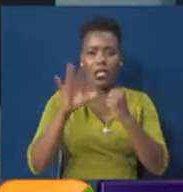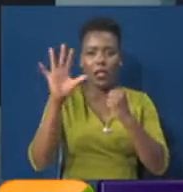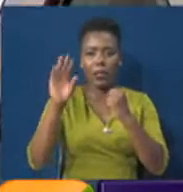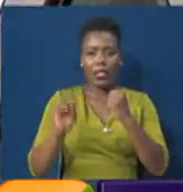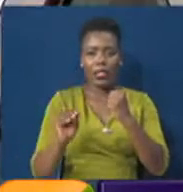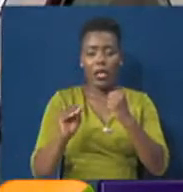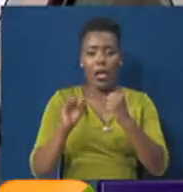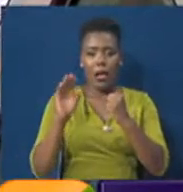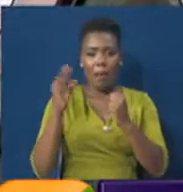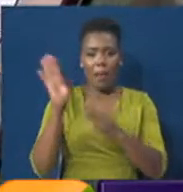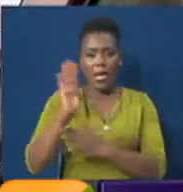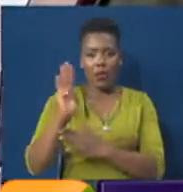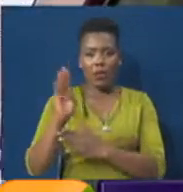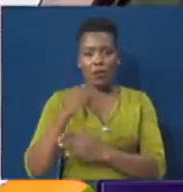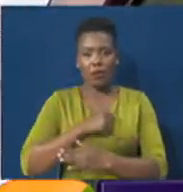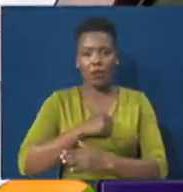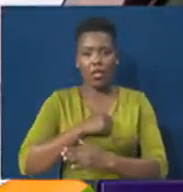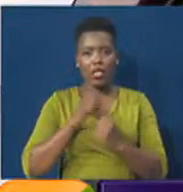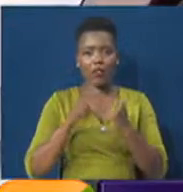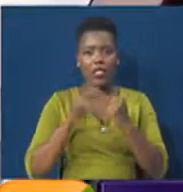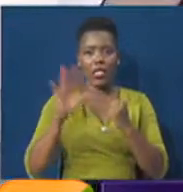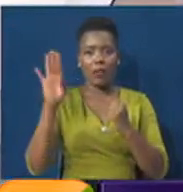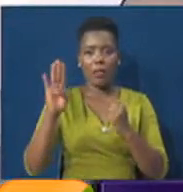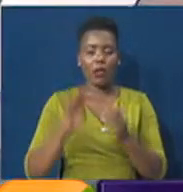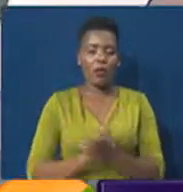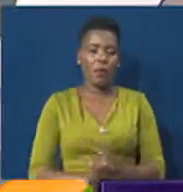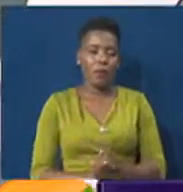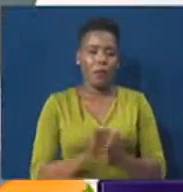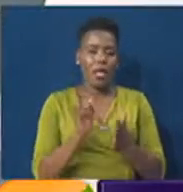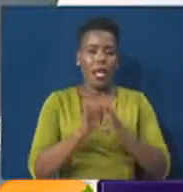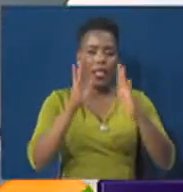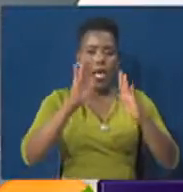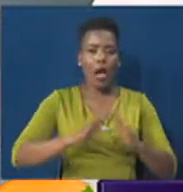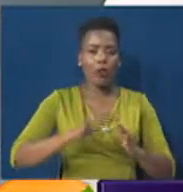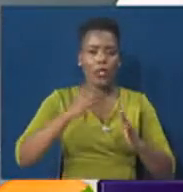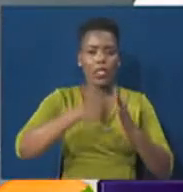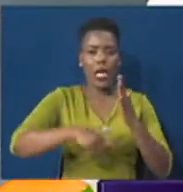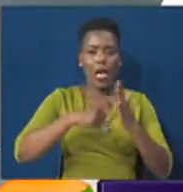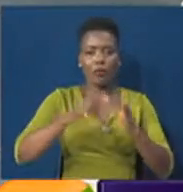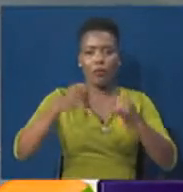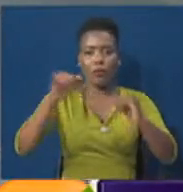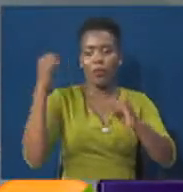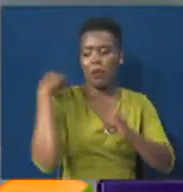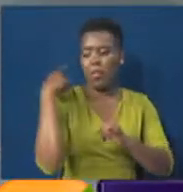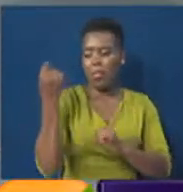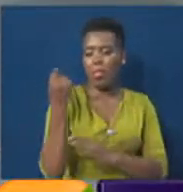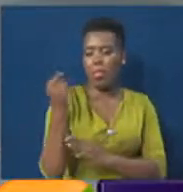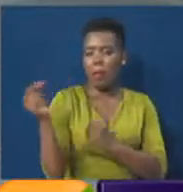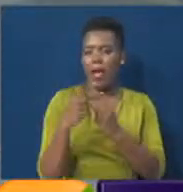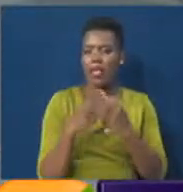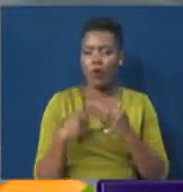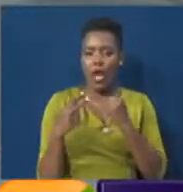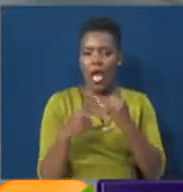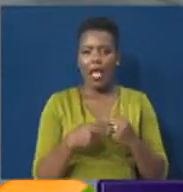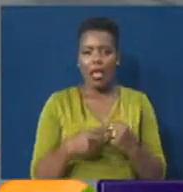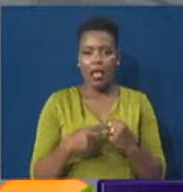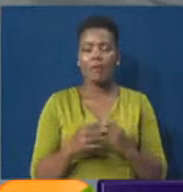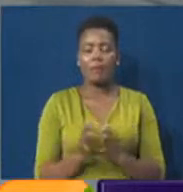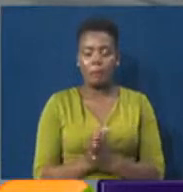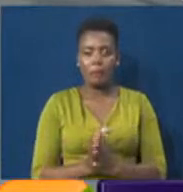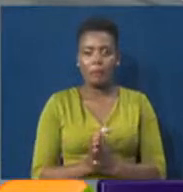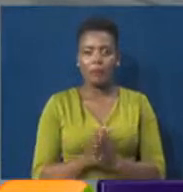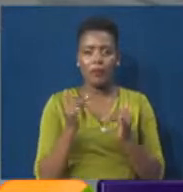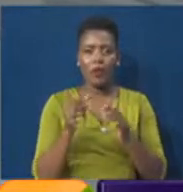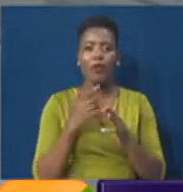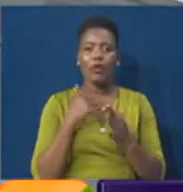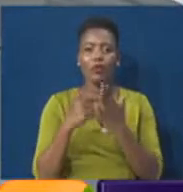levy was just introduced or implemented starting the month of August, but backdated to July. Waziri Zachary, let's talk about a